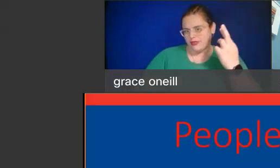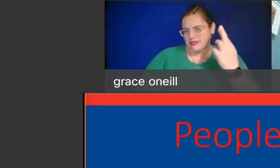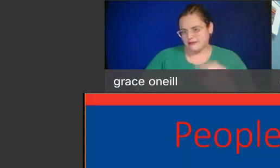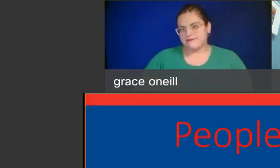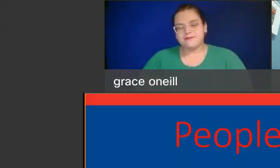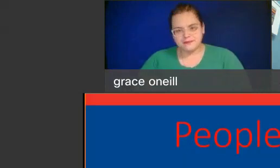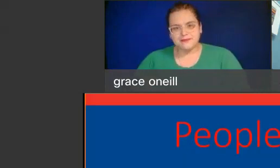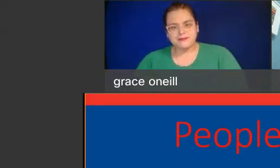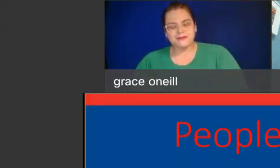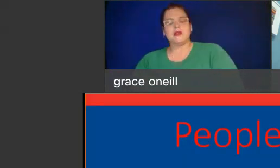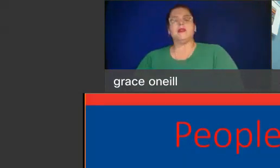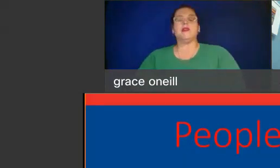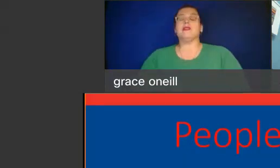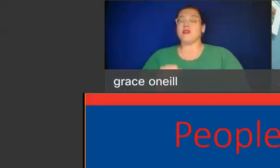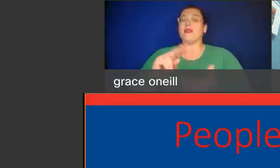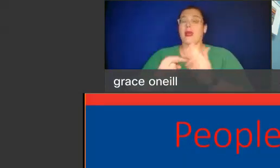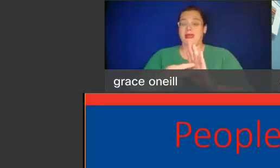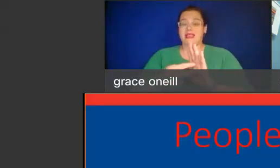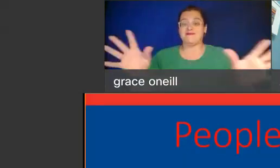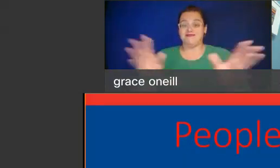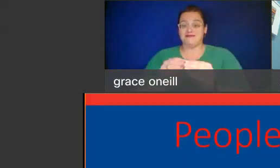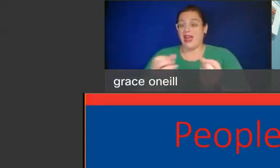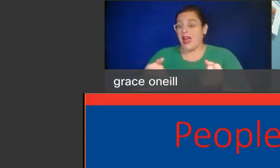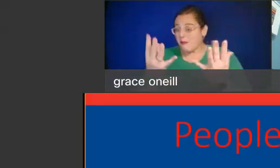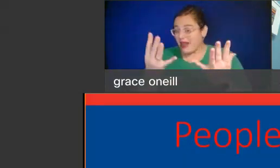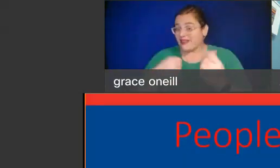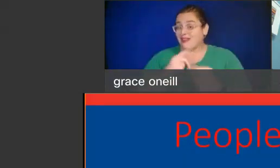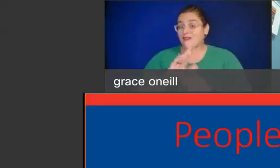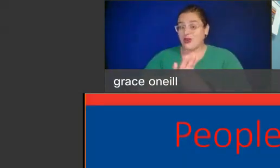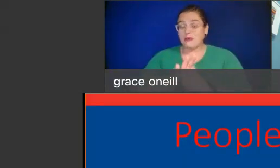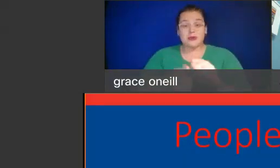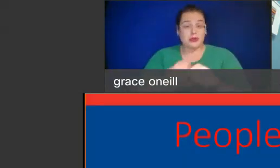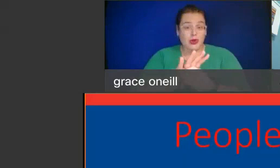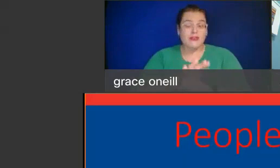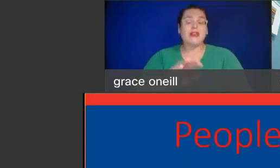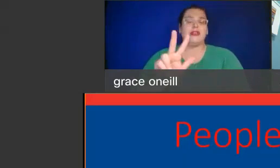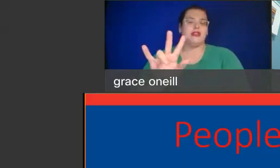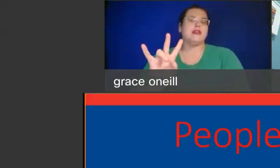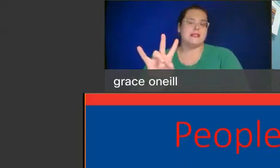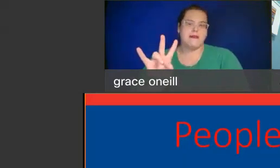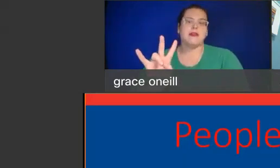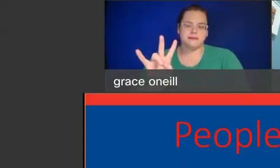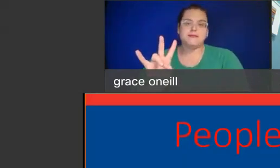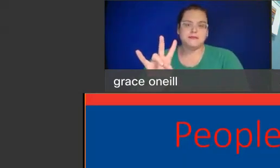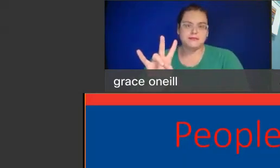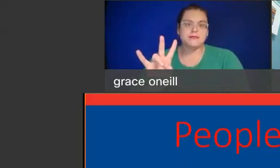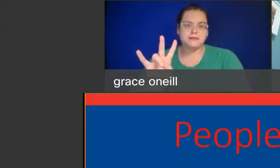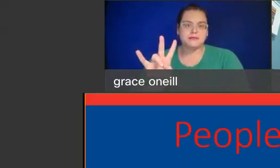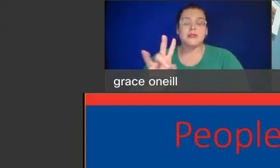had 37 confirmed COVID deaths. The last confirmed COVID death that